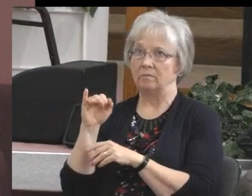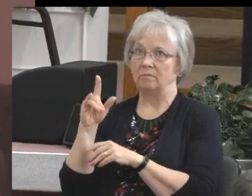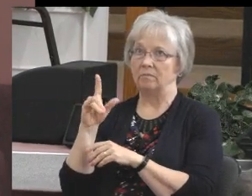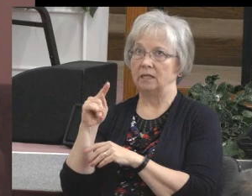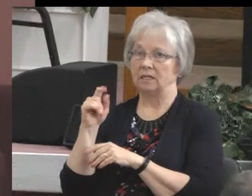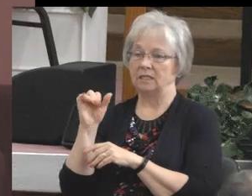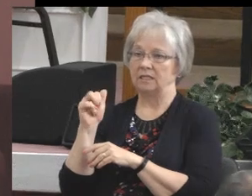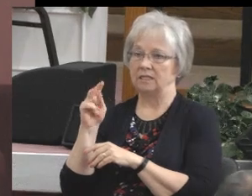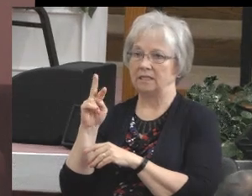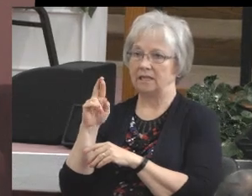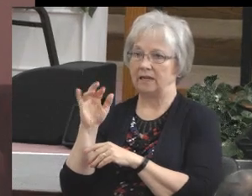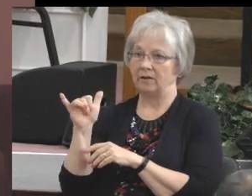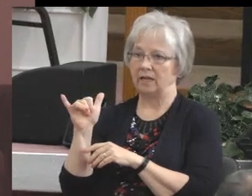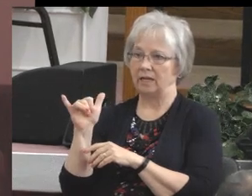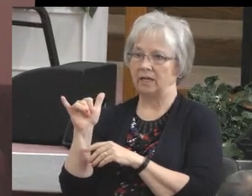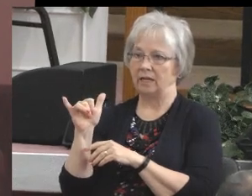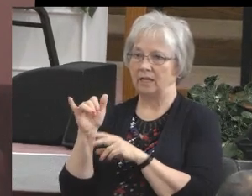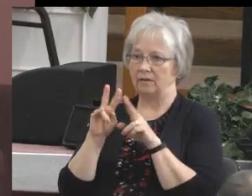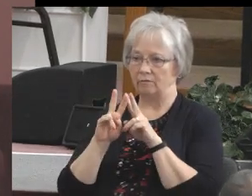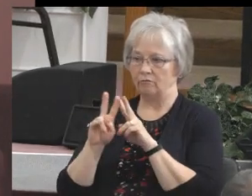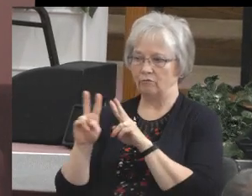coffin is draped with an American flag.